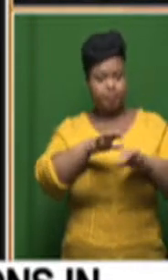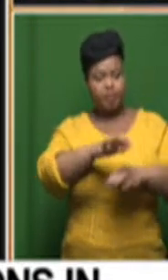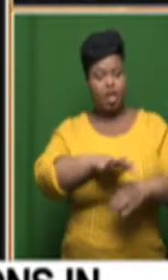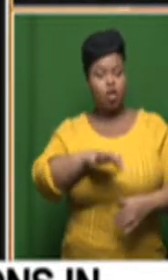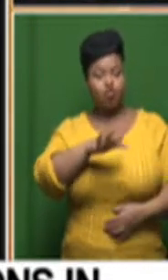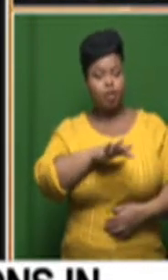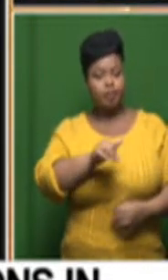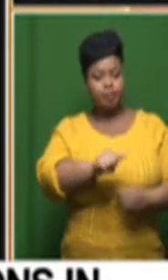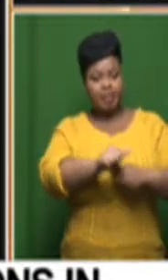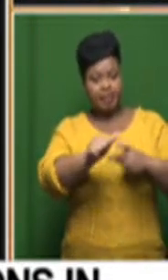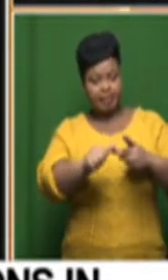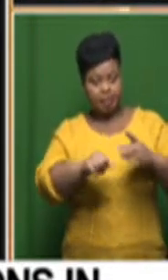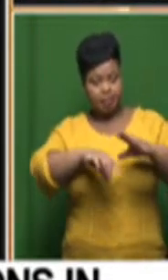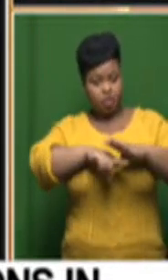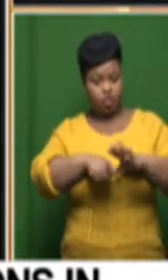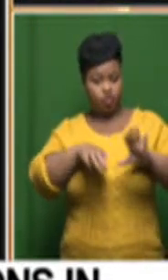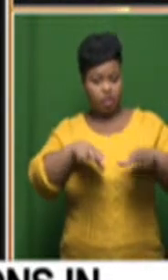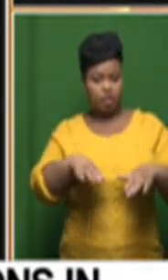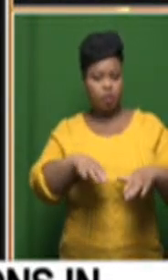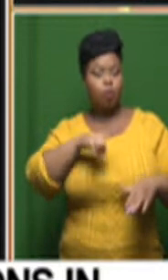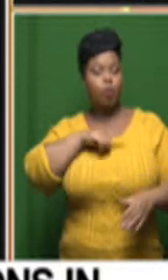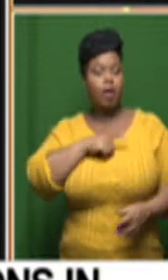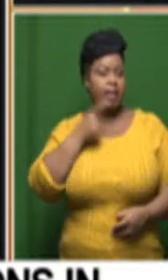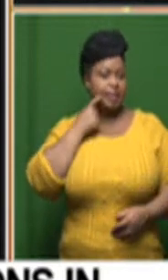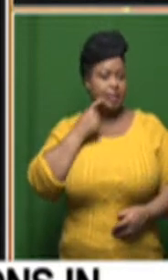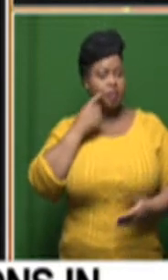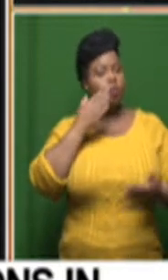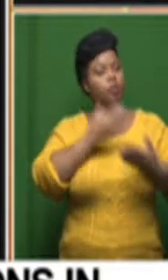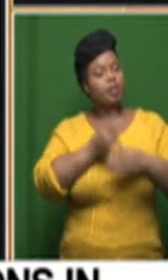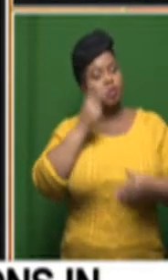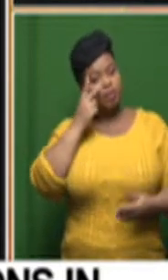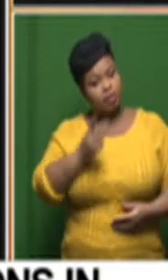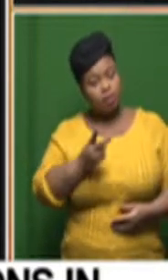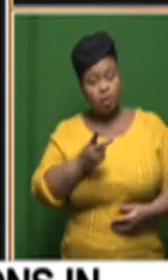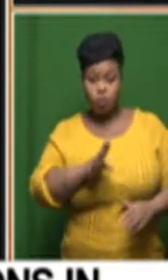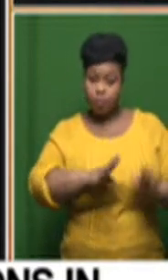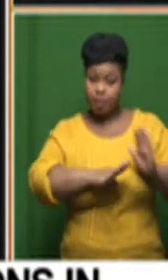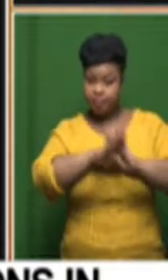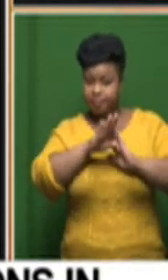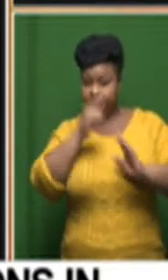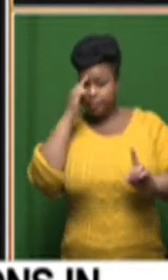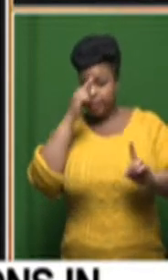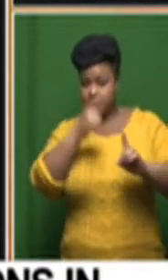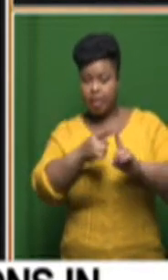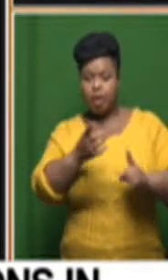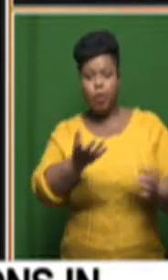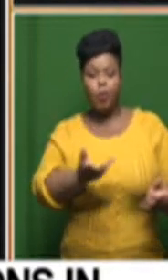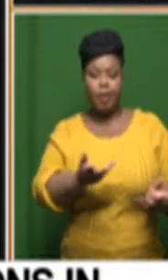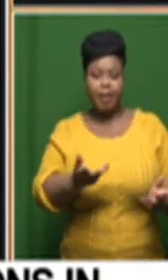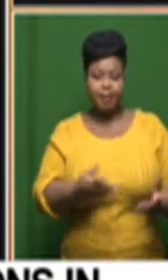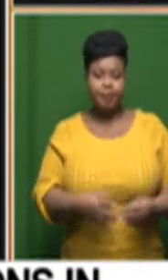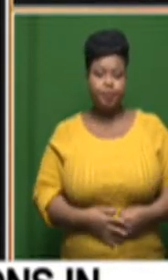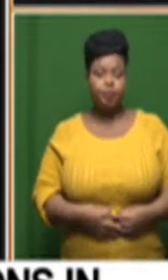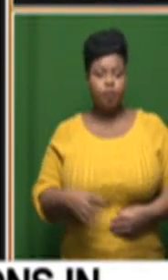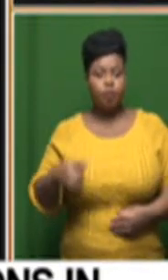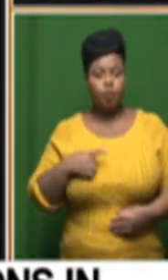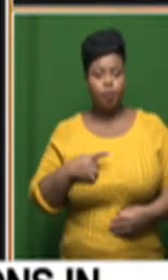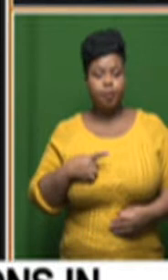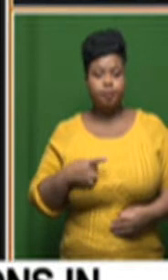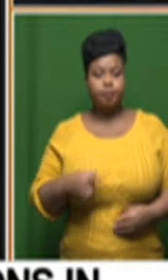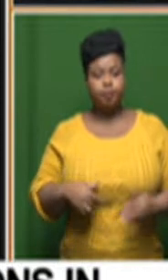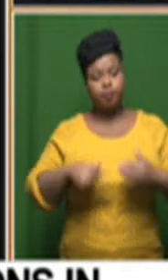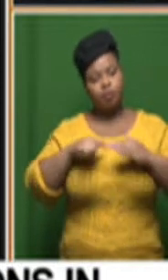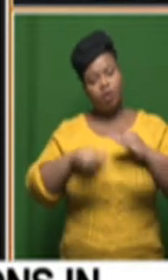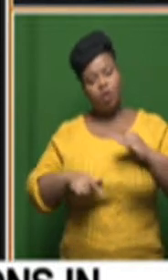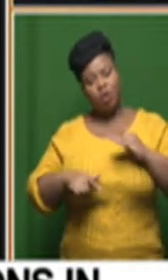particular sub-district so that we can see where we need to target. It points out our low